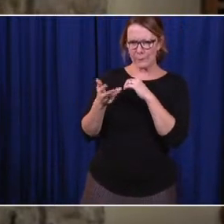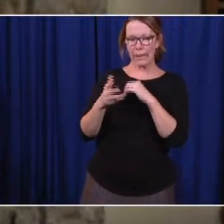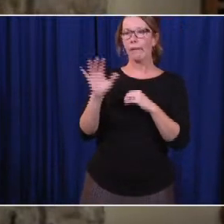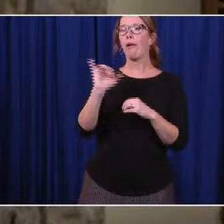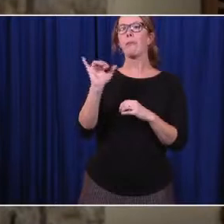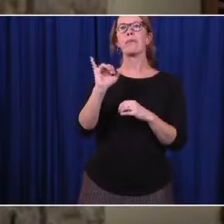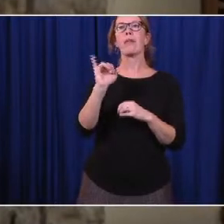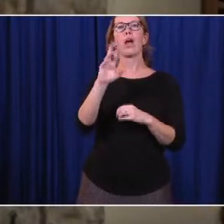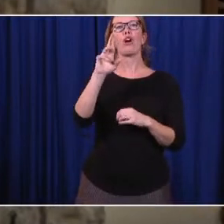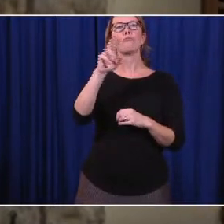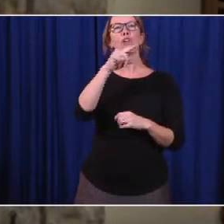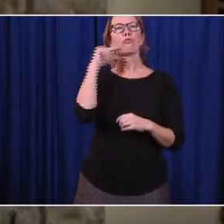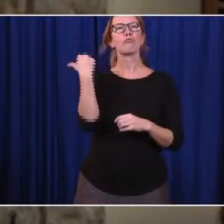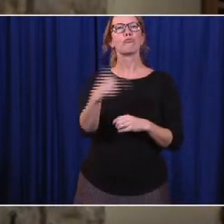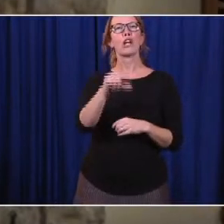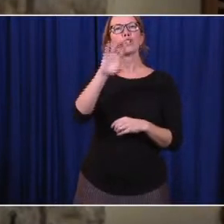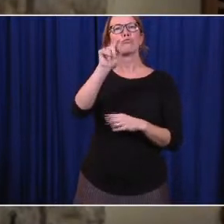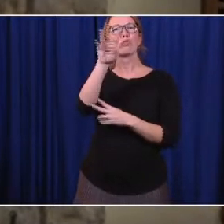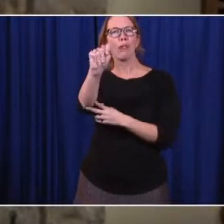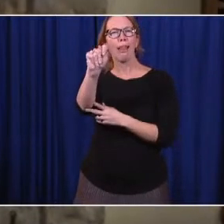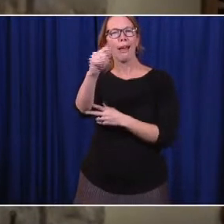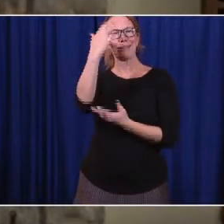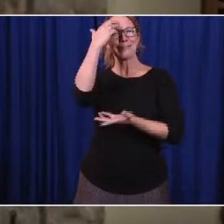or something. I mean, it's just, you don't really know.